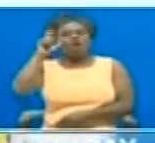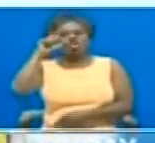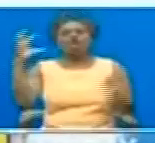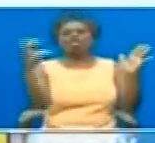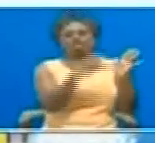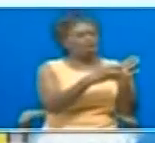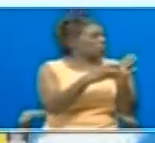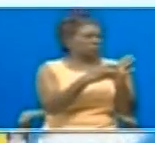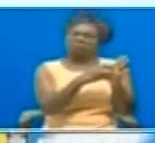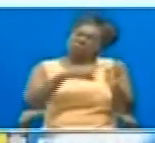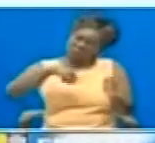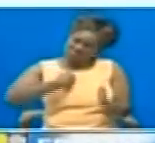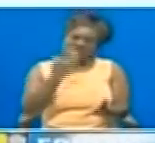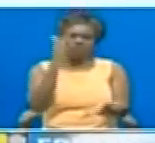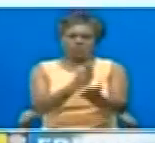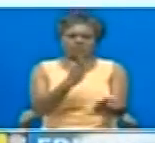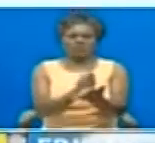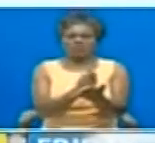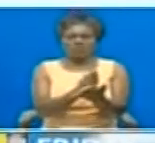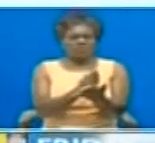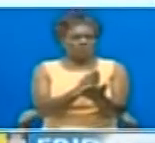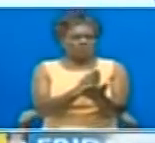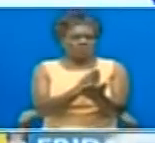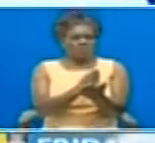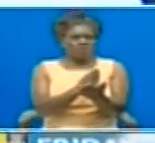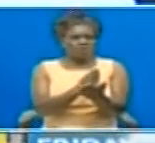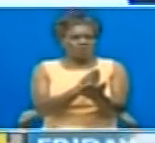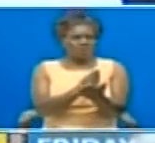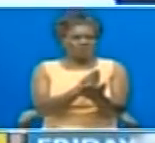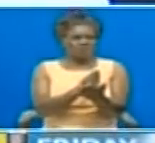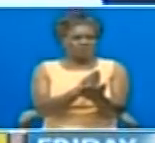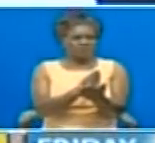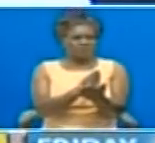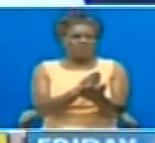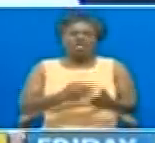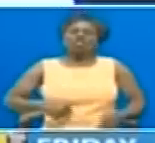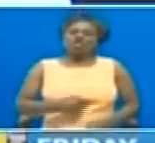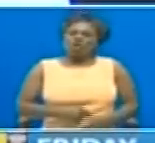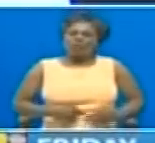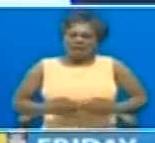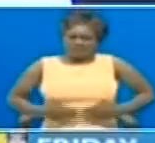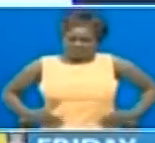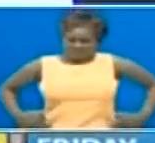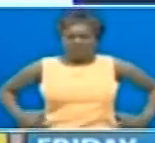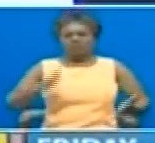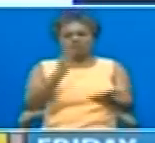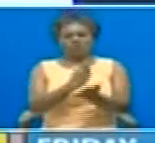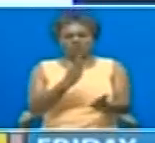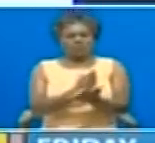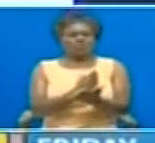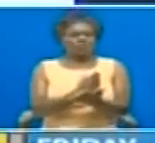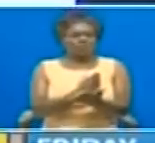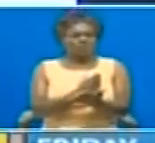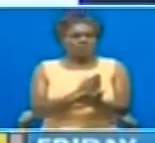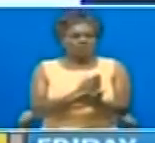Betty look at my abs. Actually, I looked and I verified. They are actually real abs and the stomach is completely flat. I mean, you're giving me a run